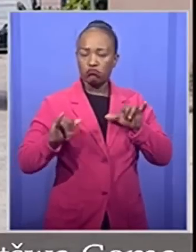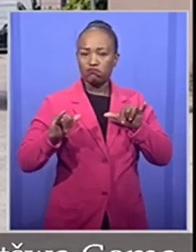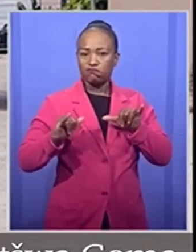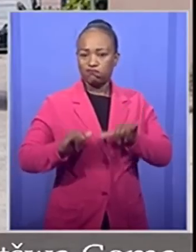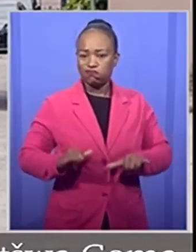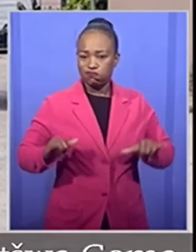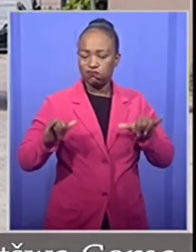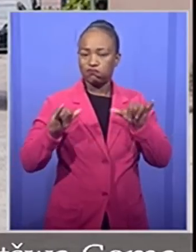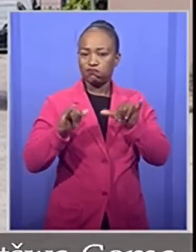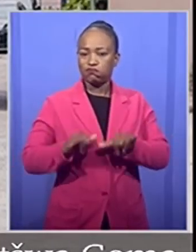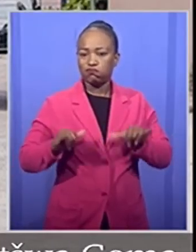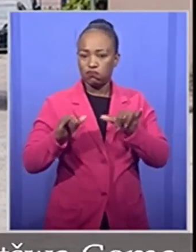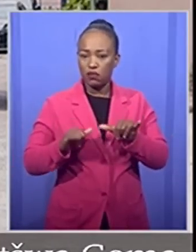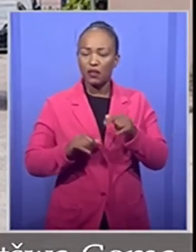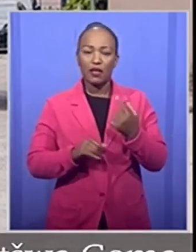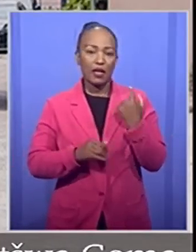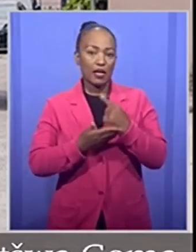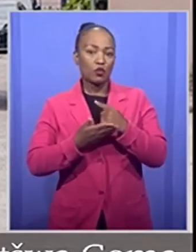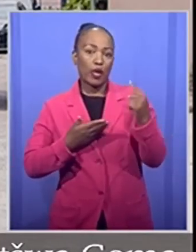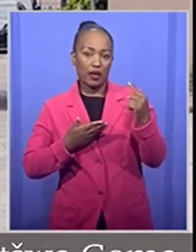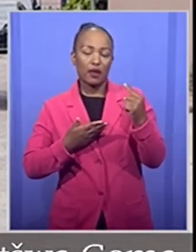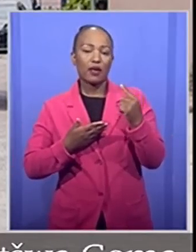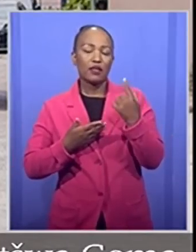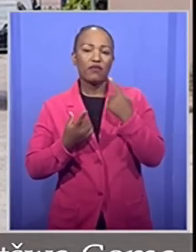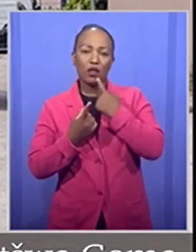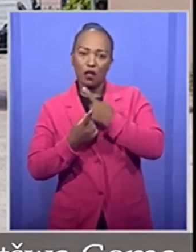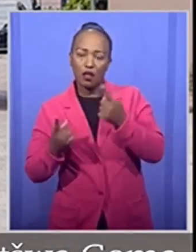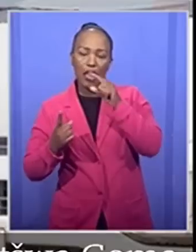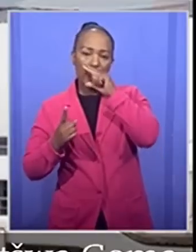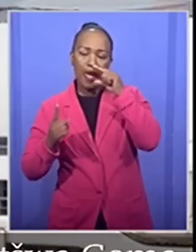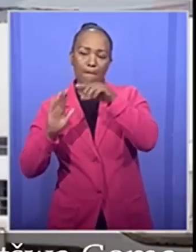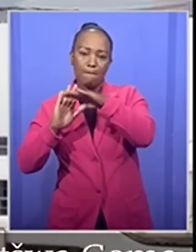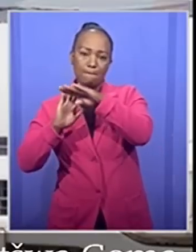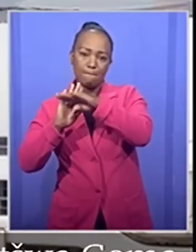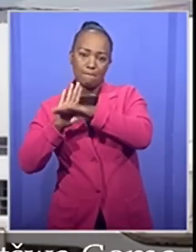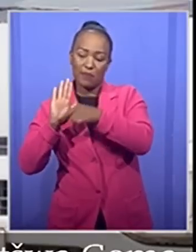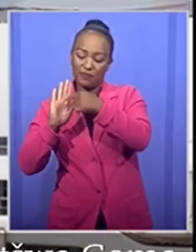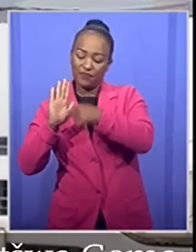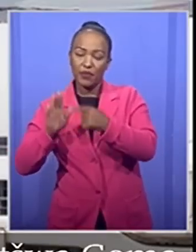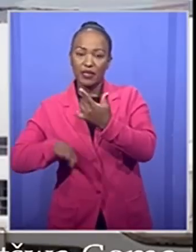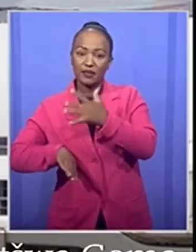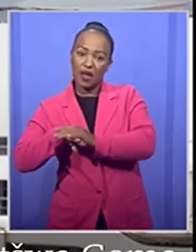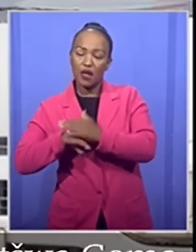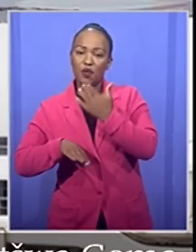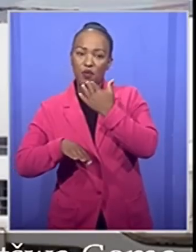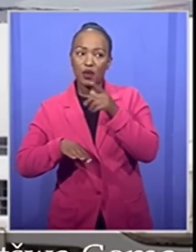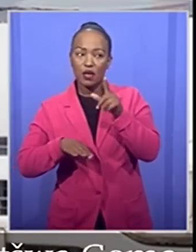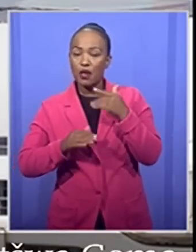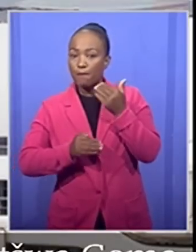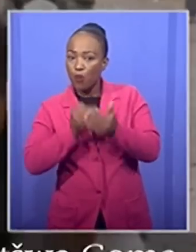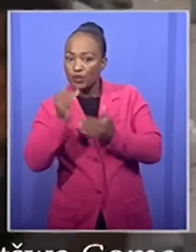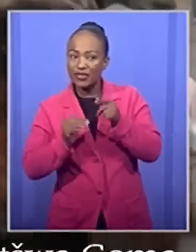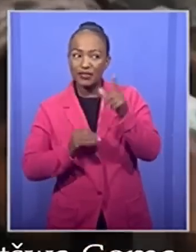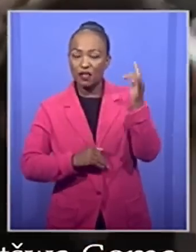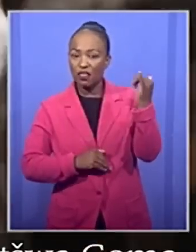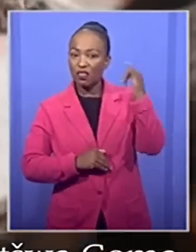bolaodi ba Afrika Borwa bo lokolotše maina a mašole ao a bolailwego. Tshepedišo ya go bušetša ditopo tša mašole ao ka nageng e diegile